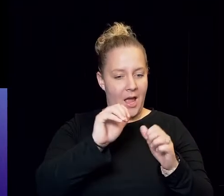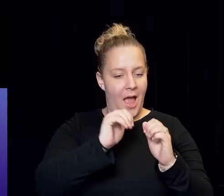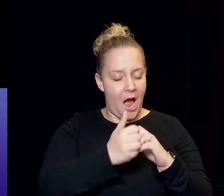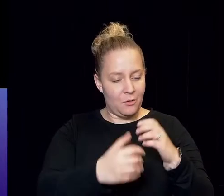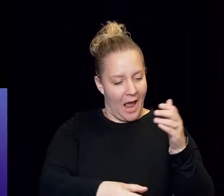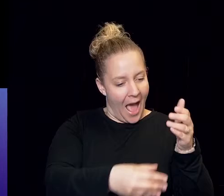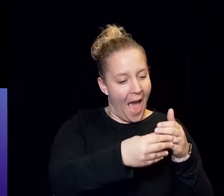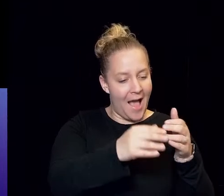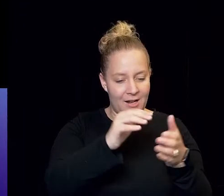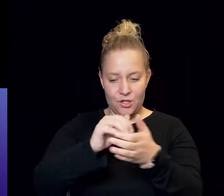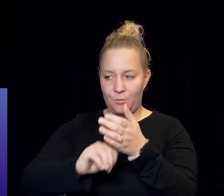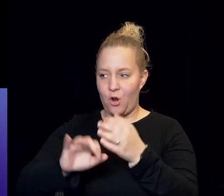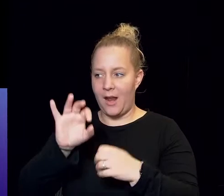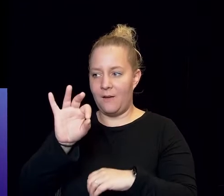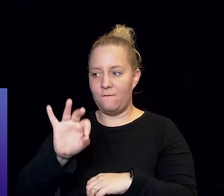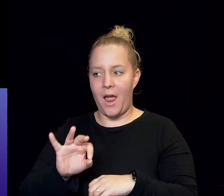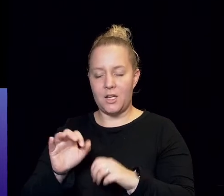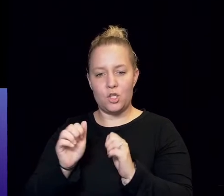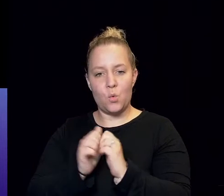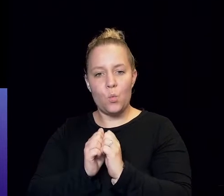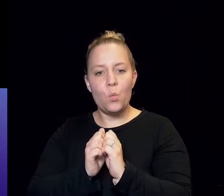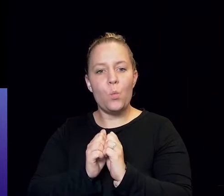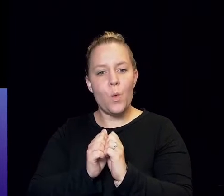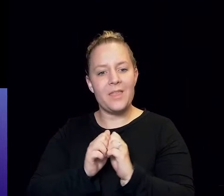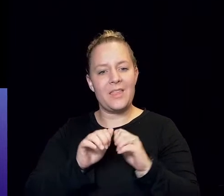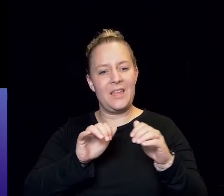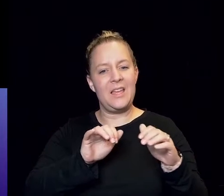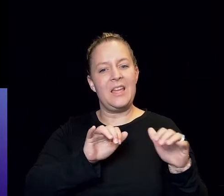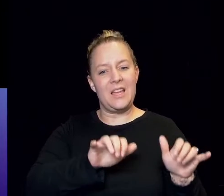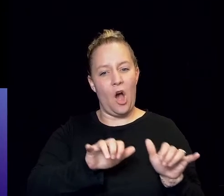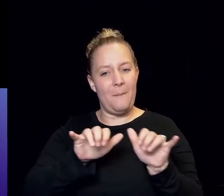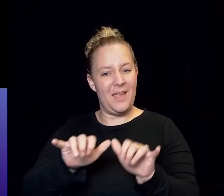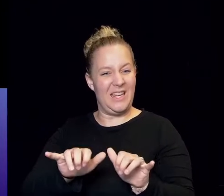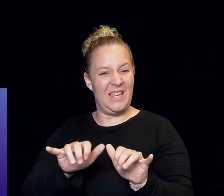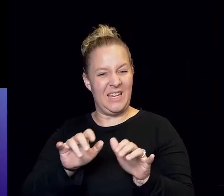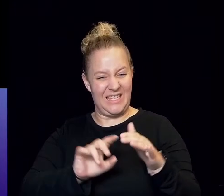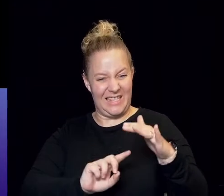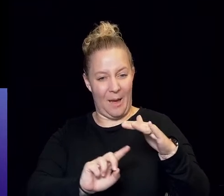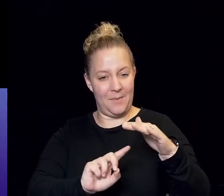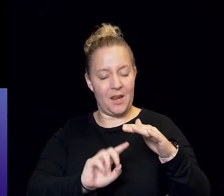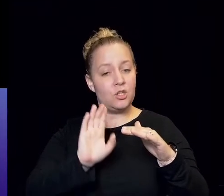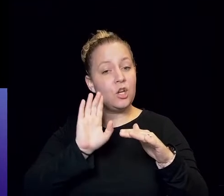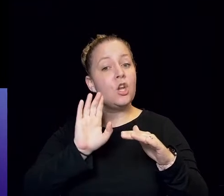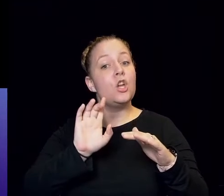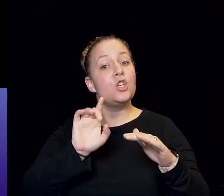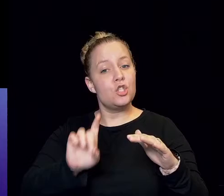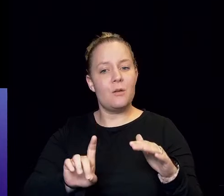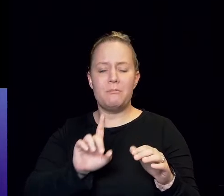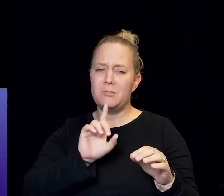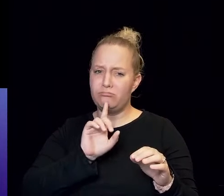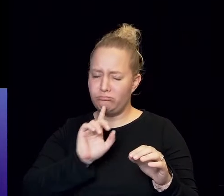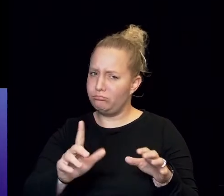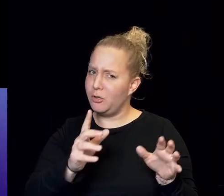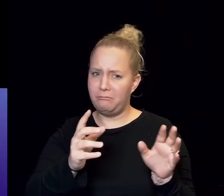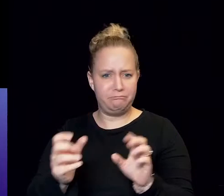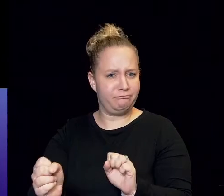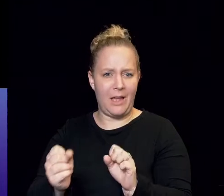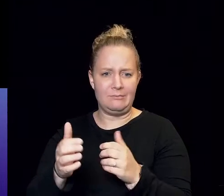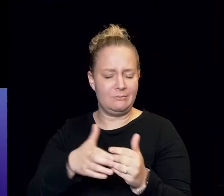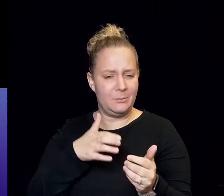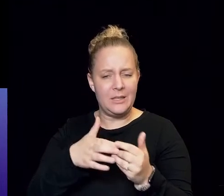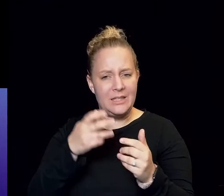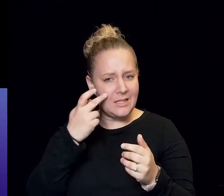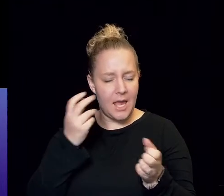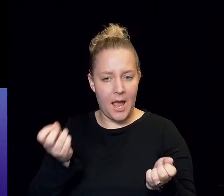subtract fractions with common denominators. Okay, so this should be super breezy. So let's see how much you